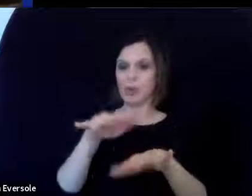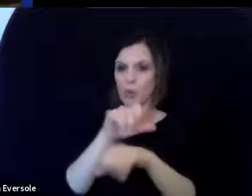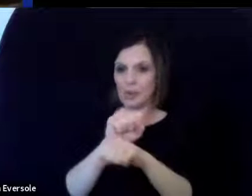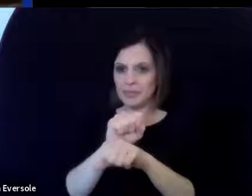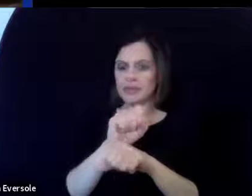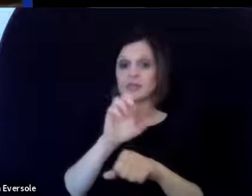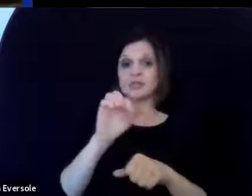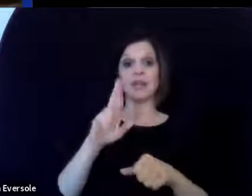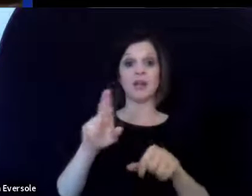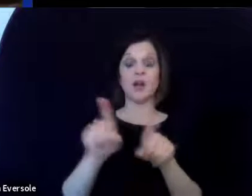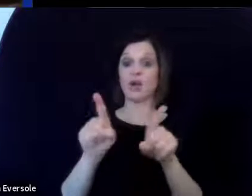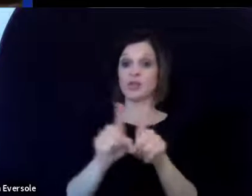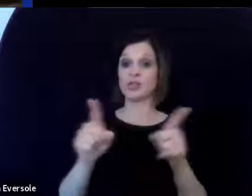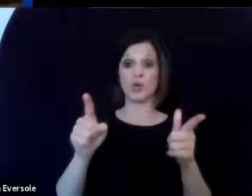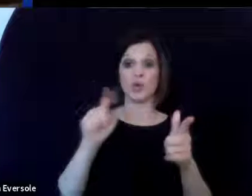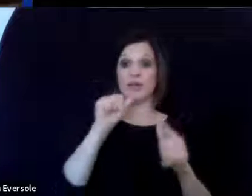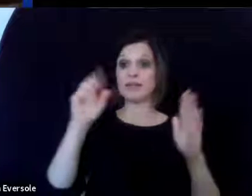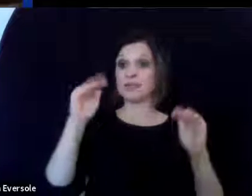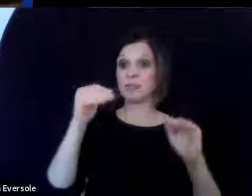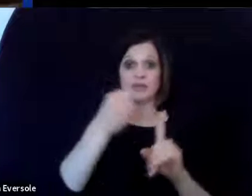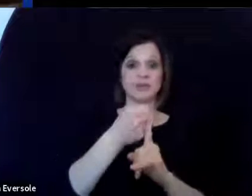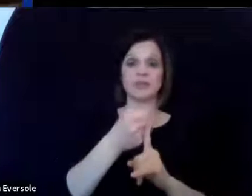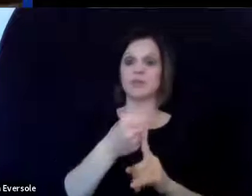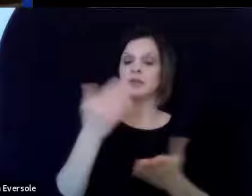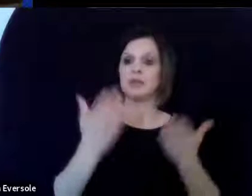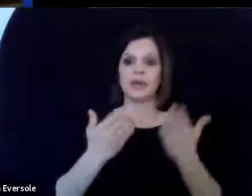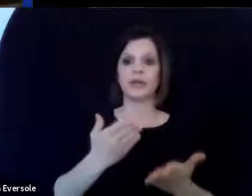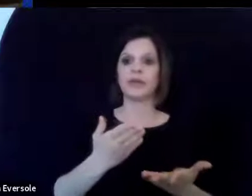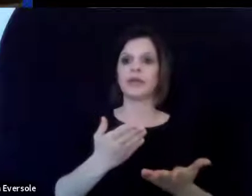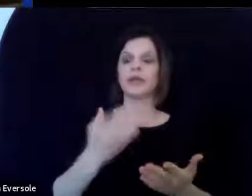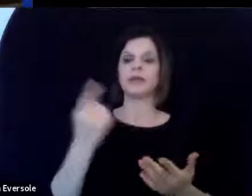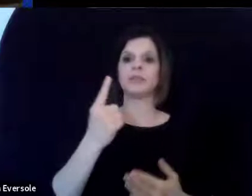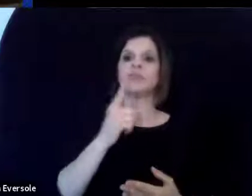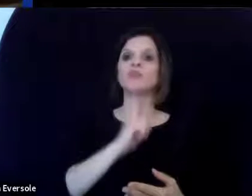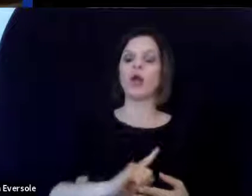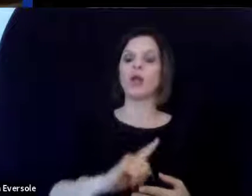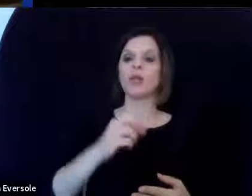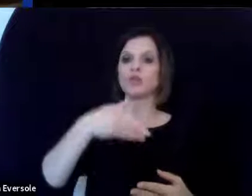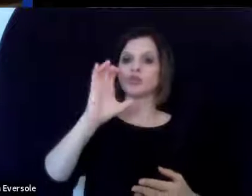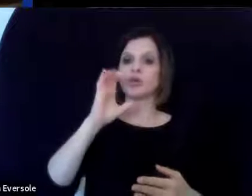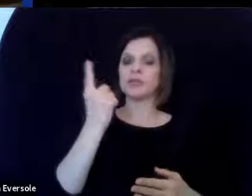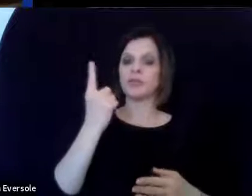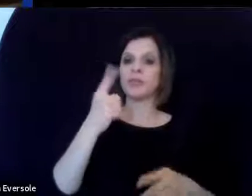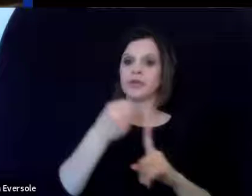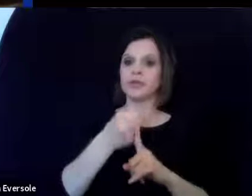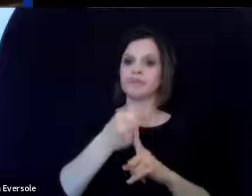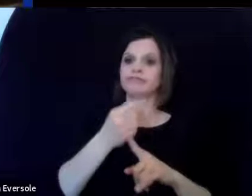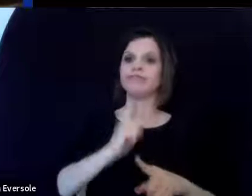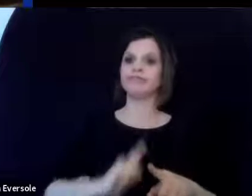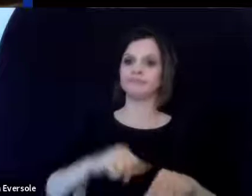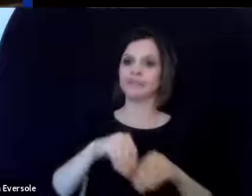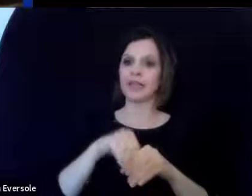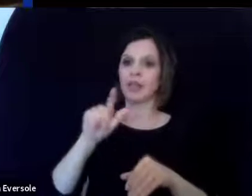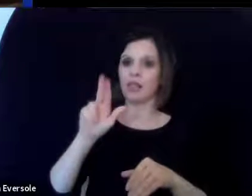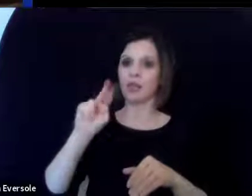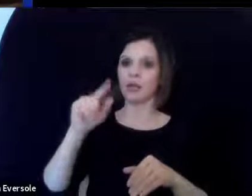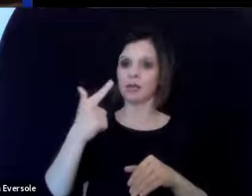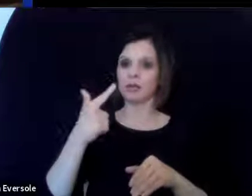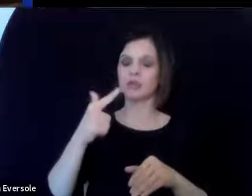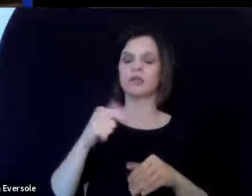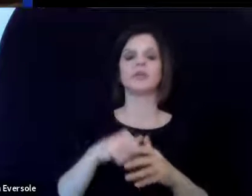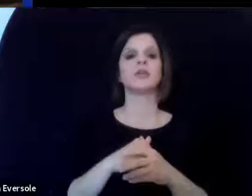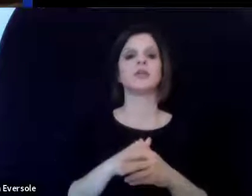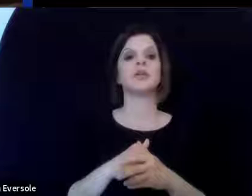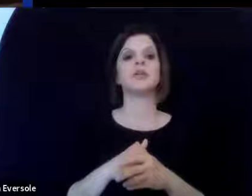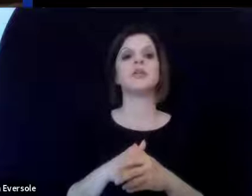And all of the mamas that you'll hear from on Thursday will talk about this. Reflux is common.